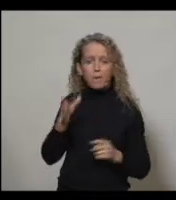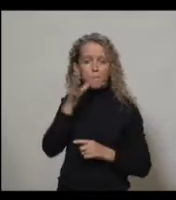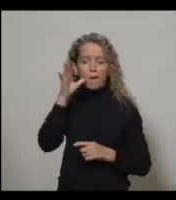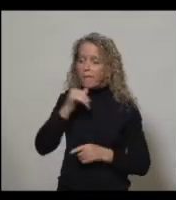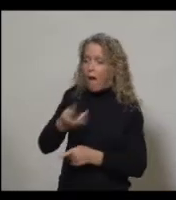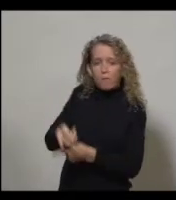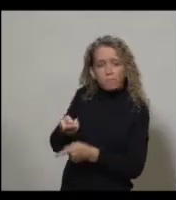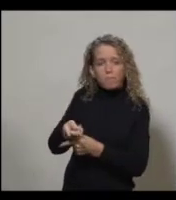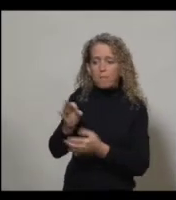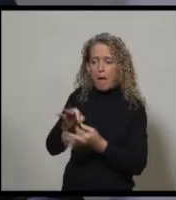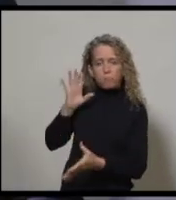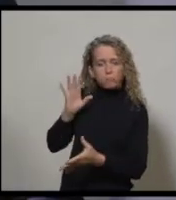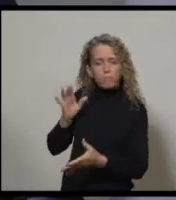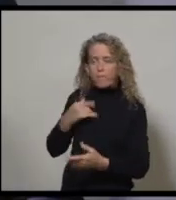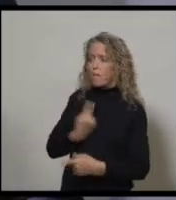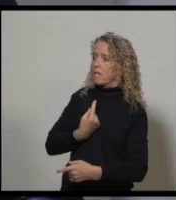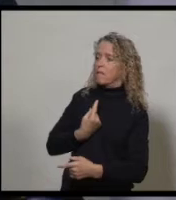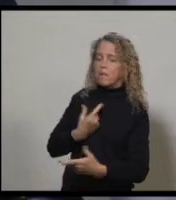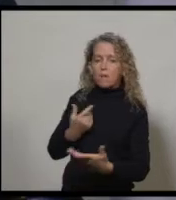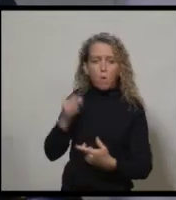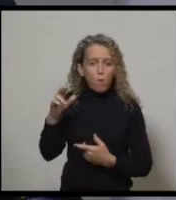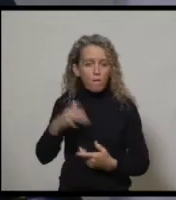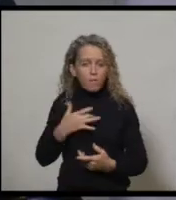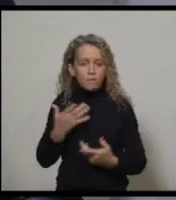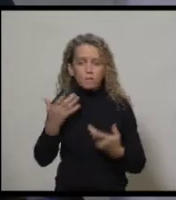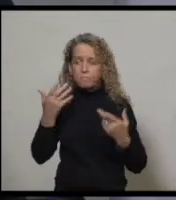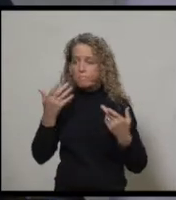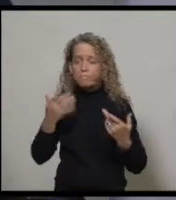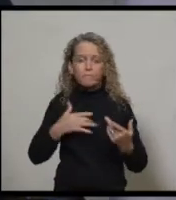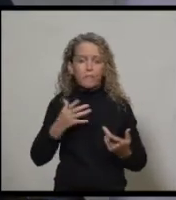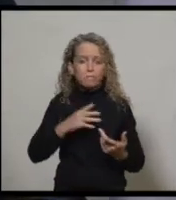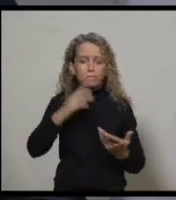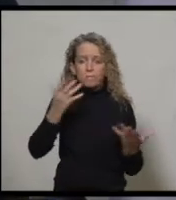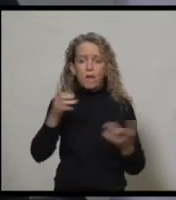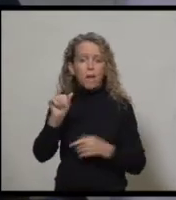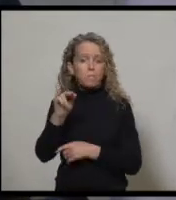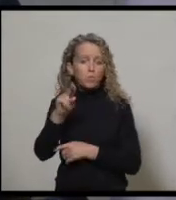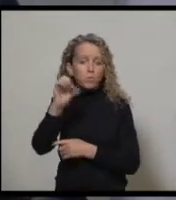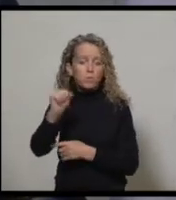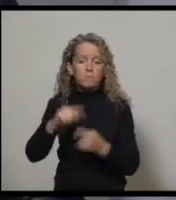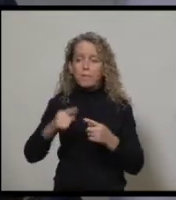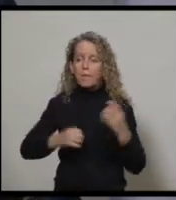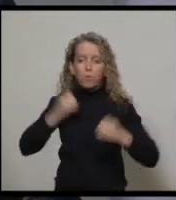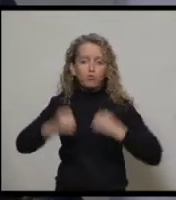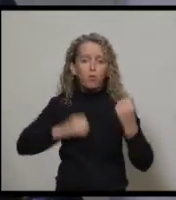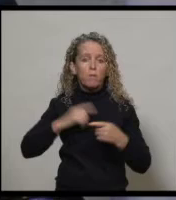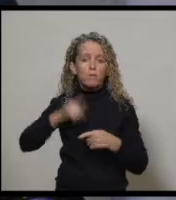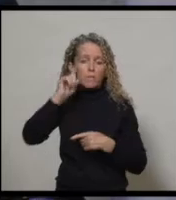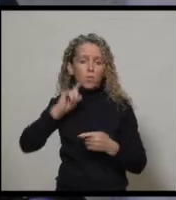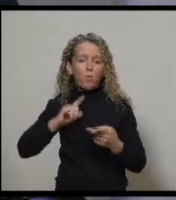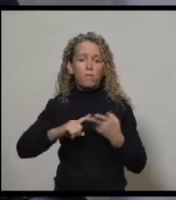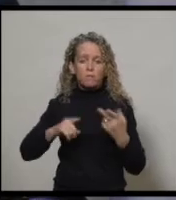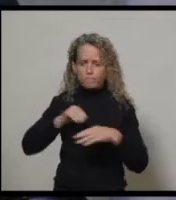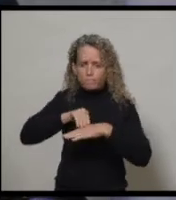or emotional? Have you experienced any abuse? So that could be emotional, physical, or sexual. Or have you had any, they called household dysfunction in